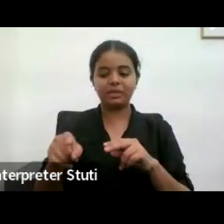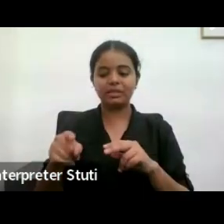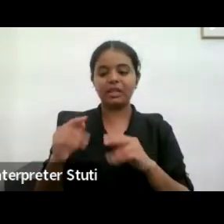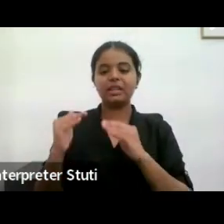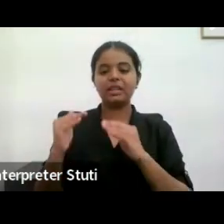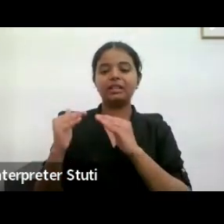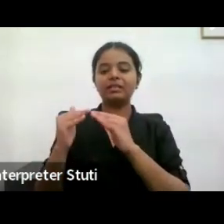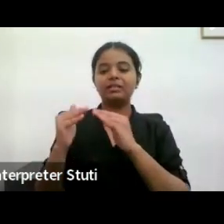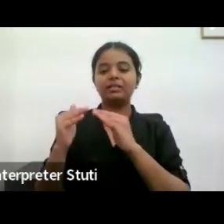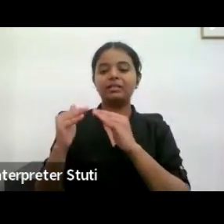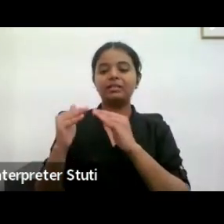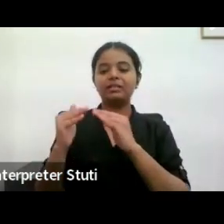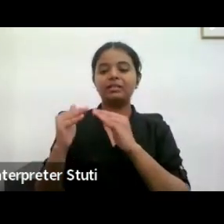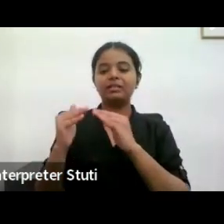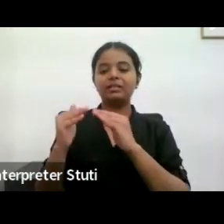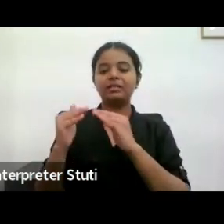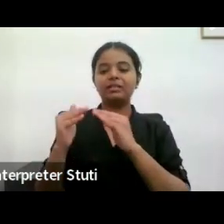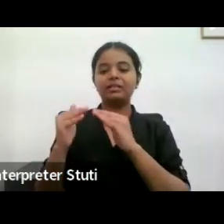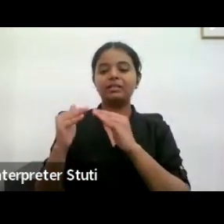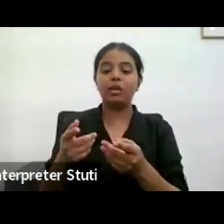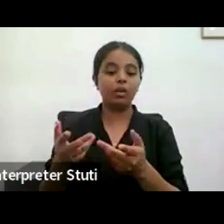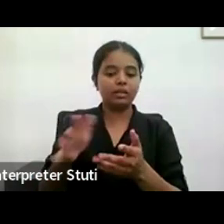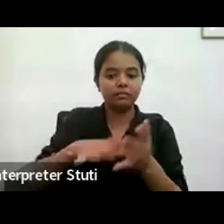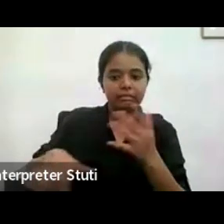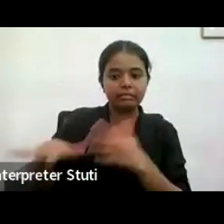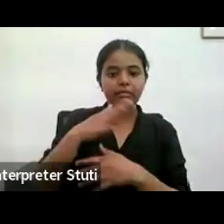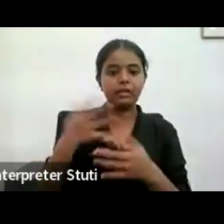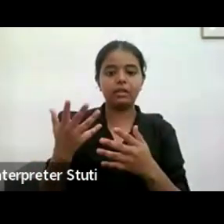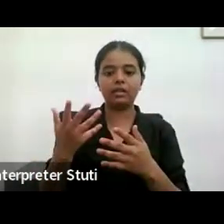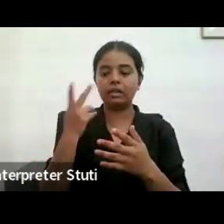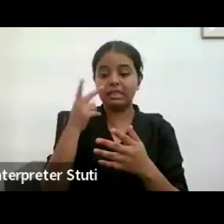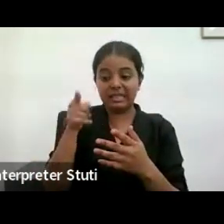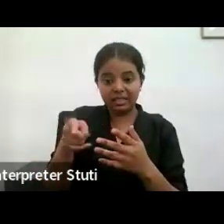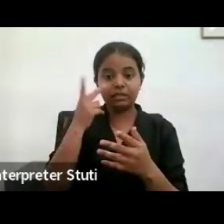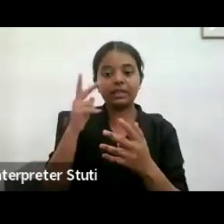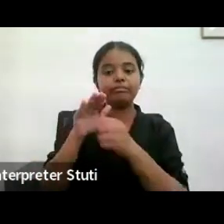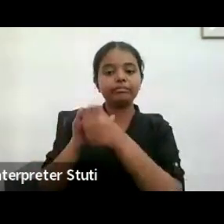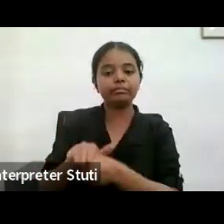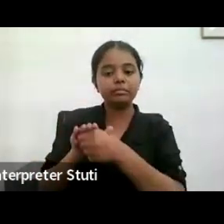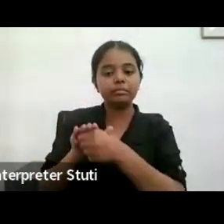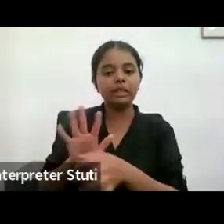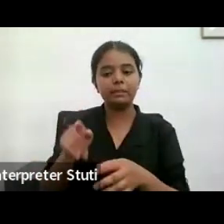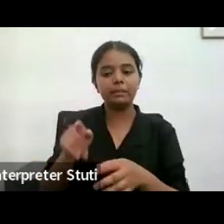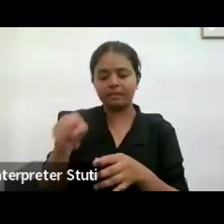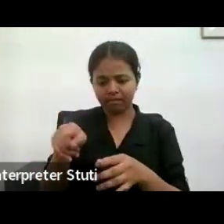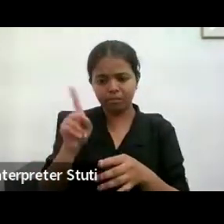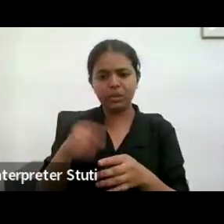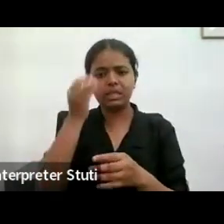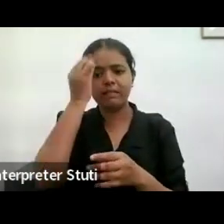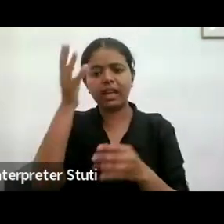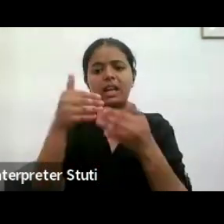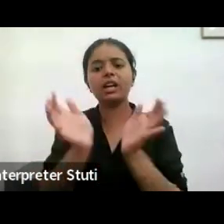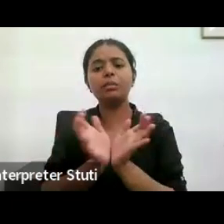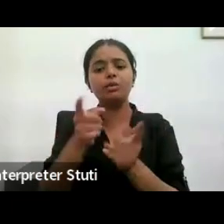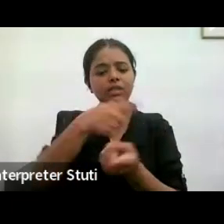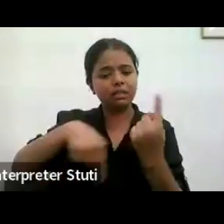and discrimination in the communities, raising awareness, bringing disability